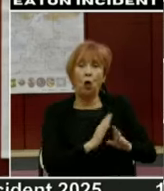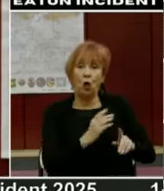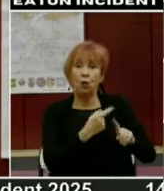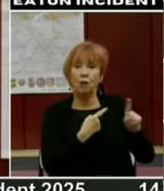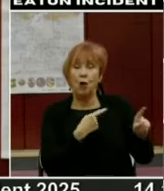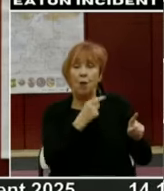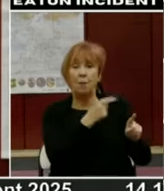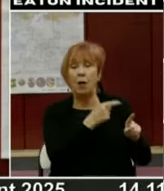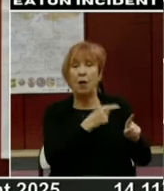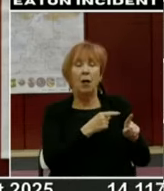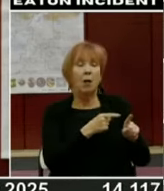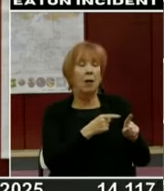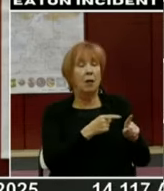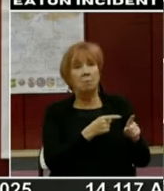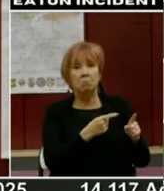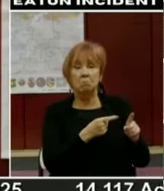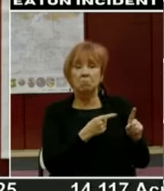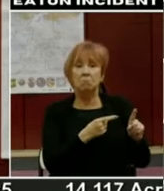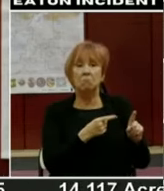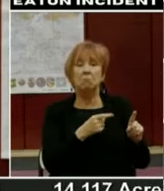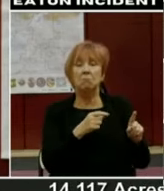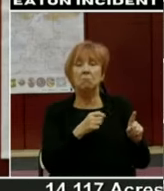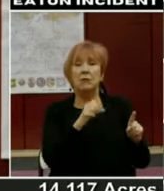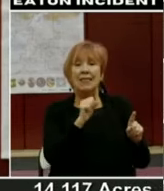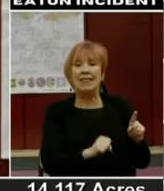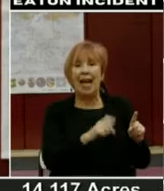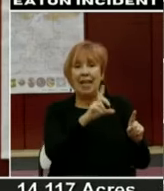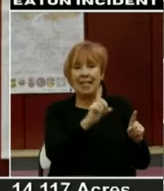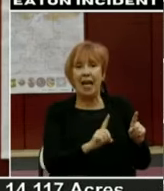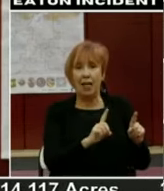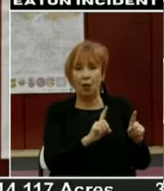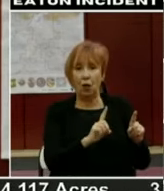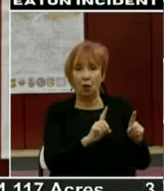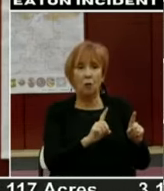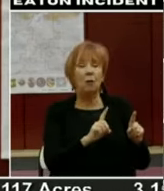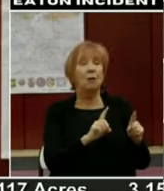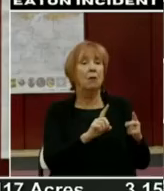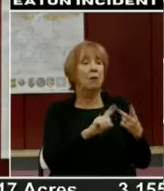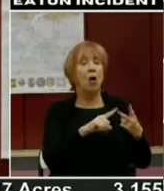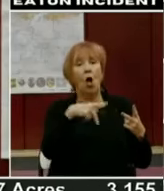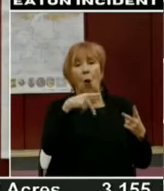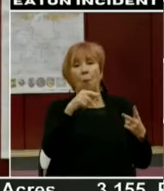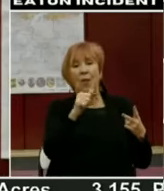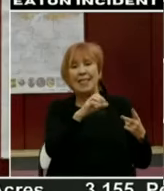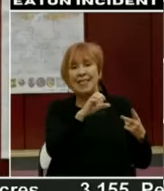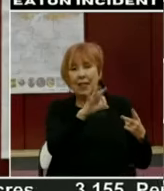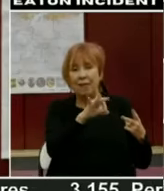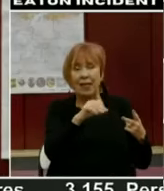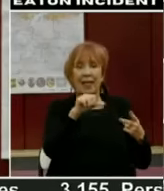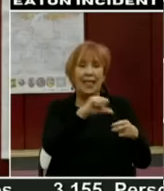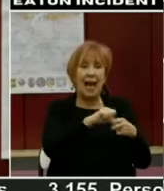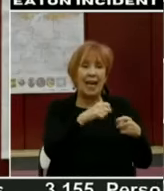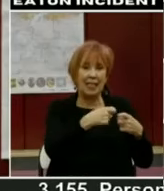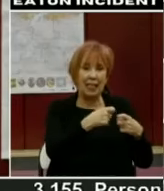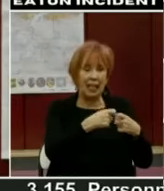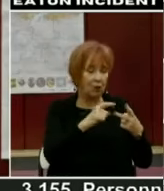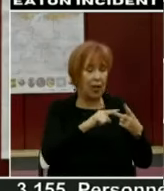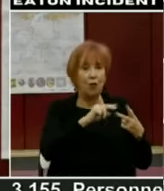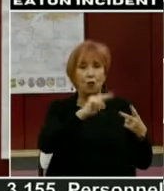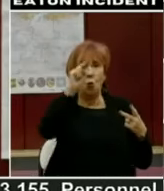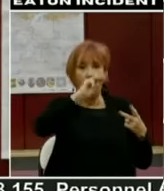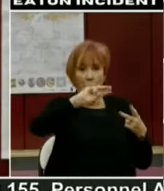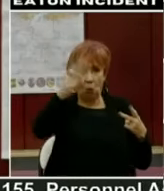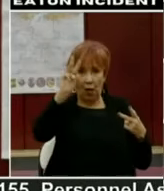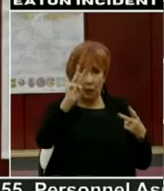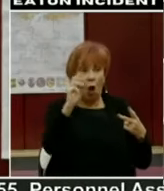have employees coming in from San Diego Gas and Electric, Pacific Gas and Electric, and Northwest Natural up north.